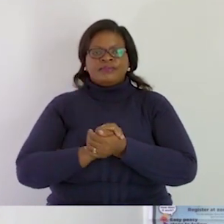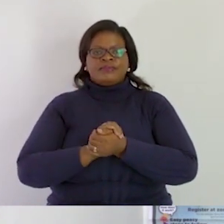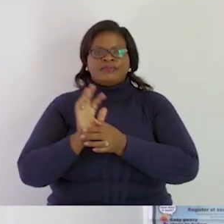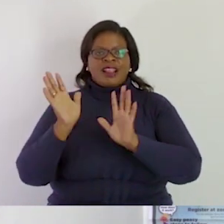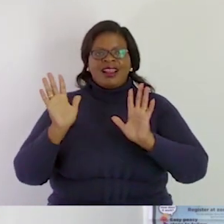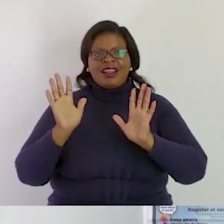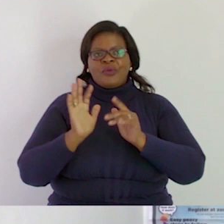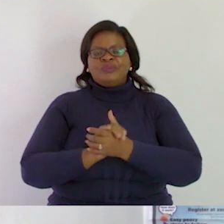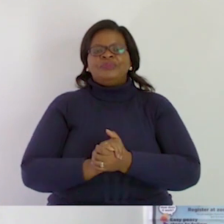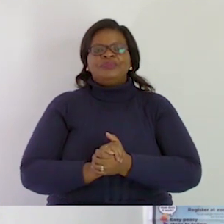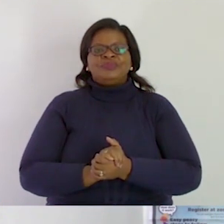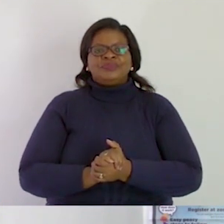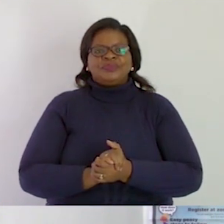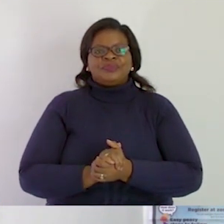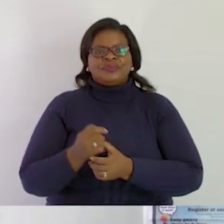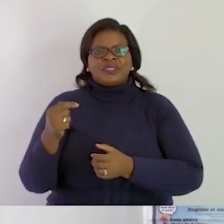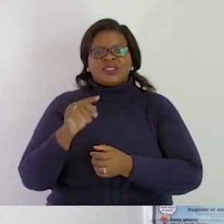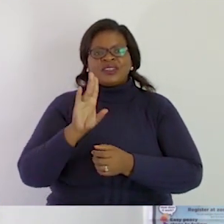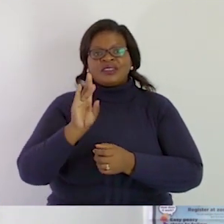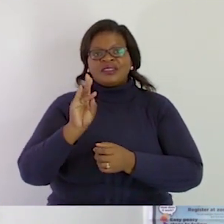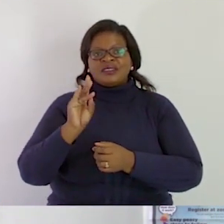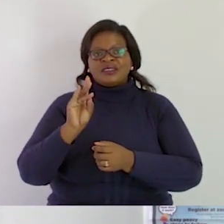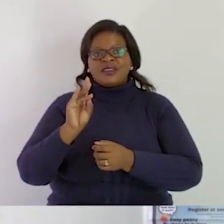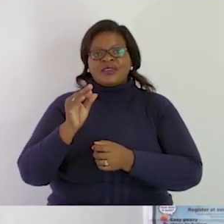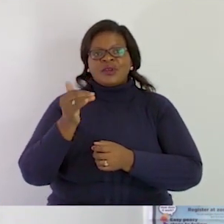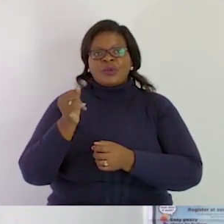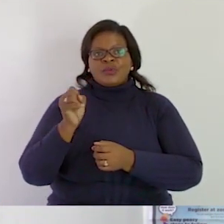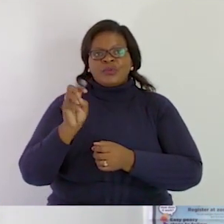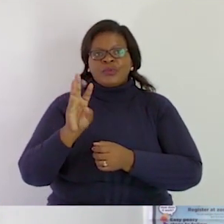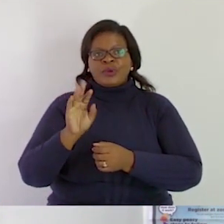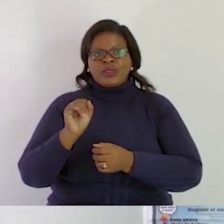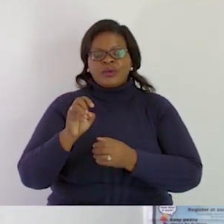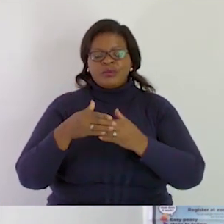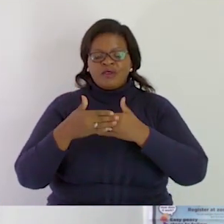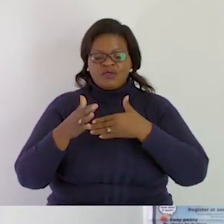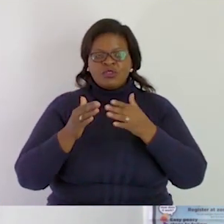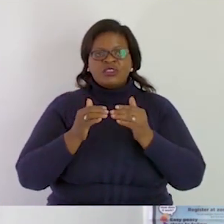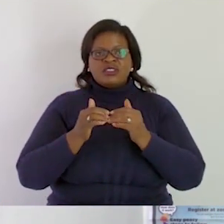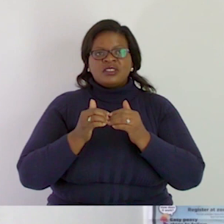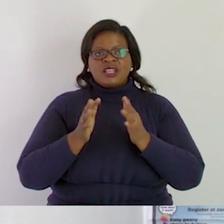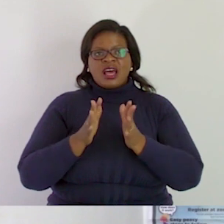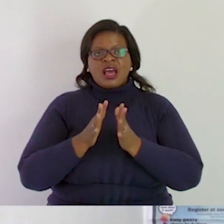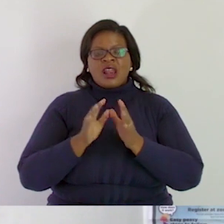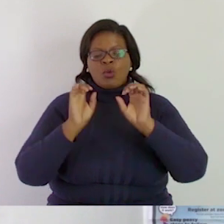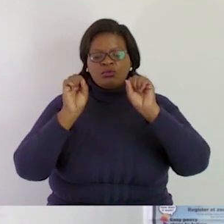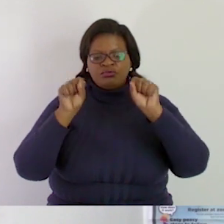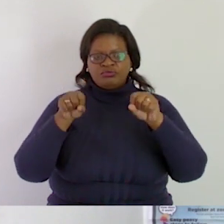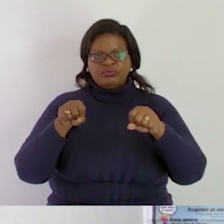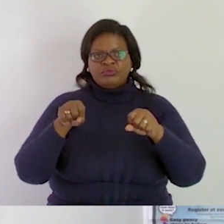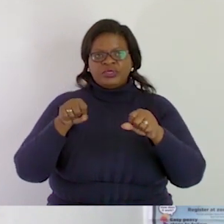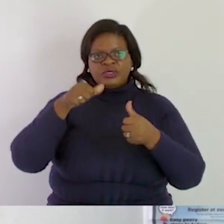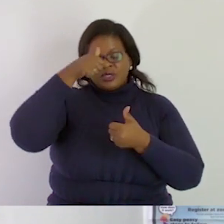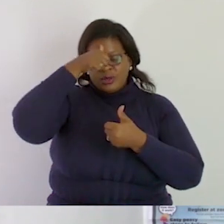We are grade 7 mathematics, and before we start our lesson, let us remind